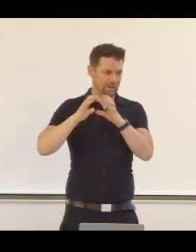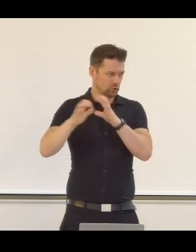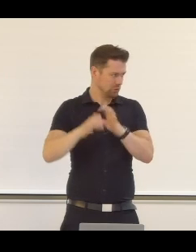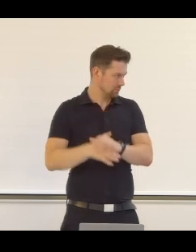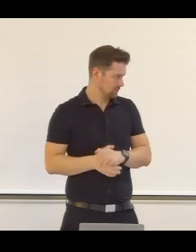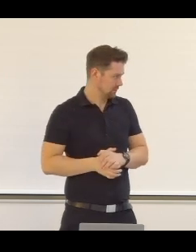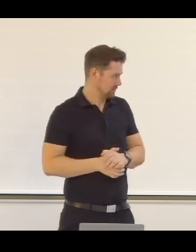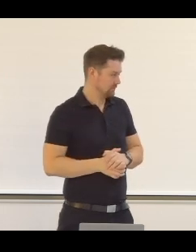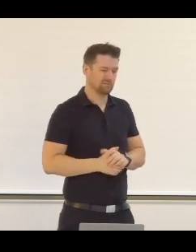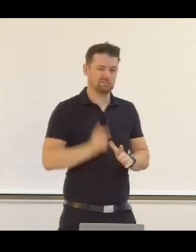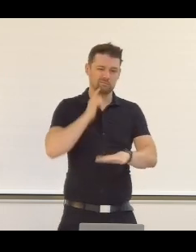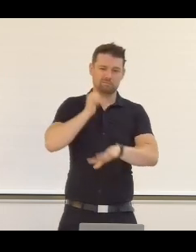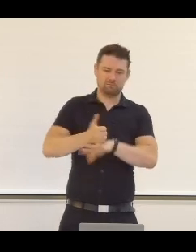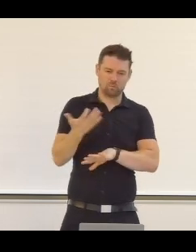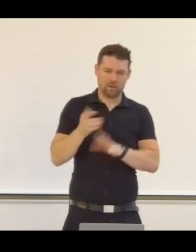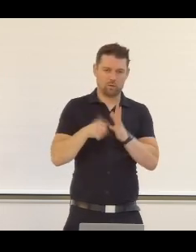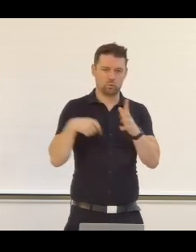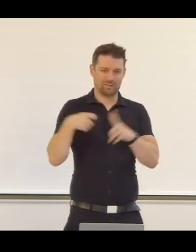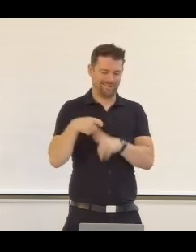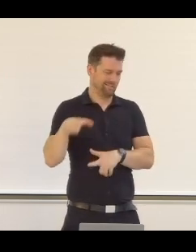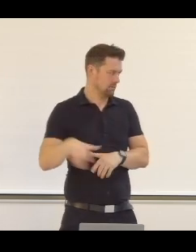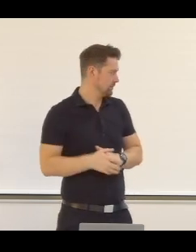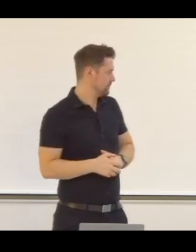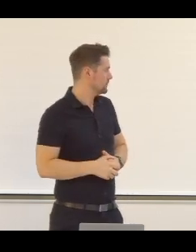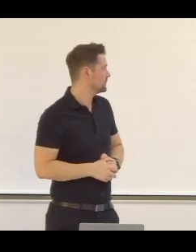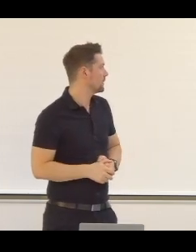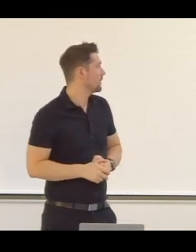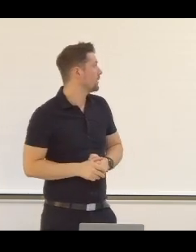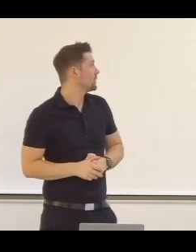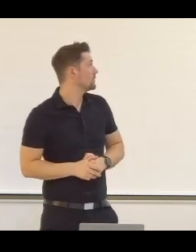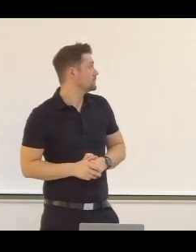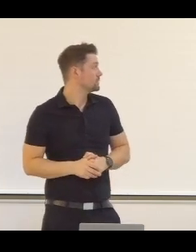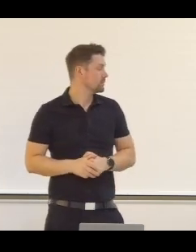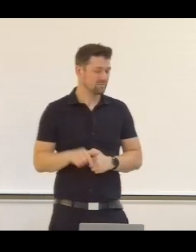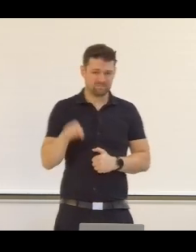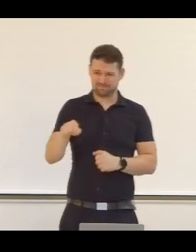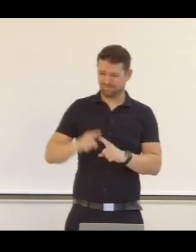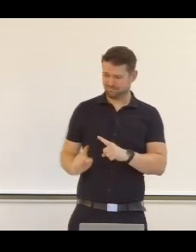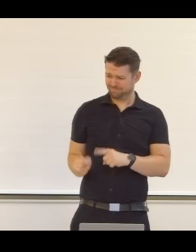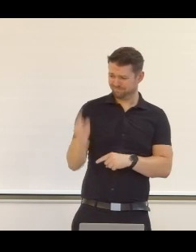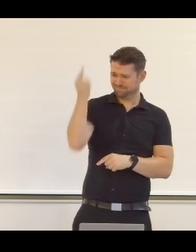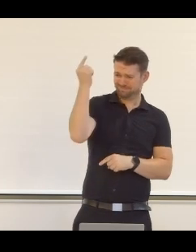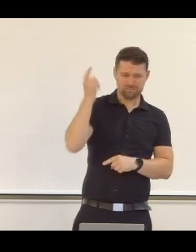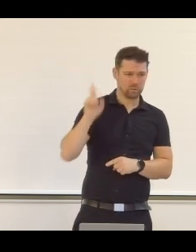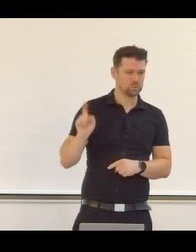site in the UK, basically. And so what are those spaceships? Well, it's